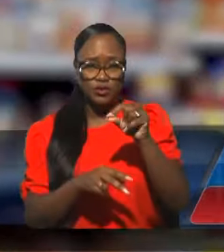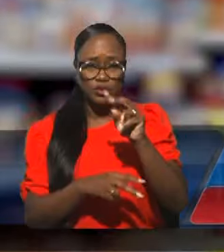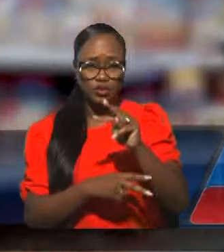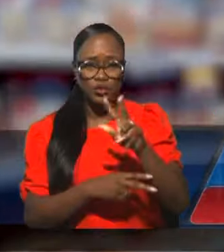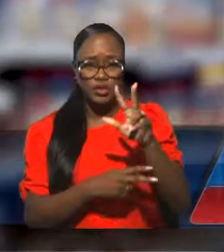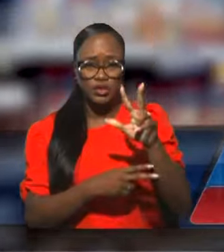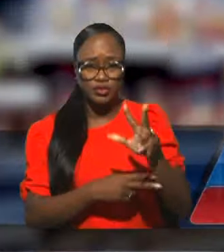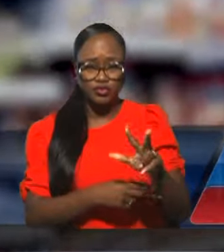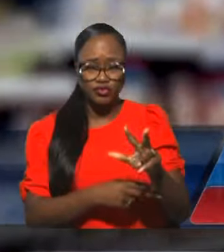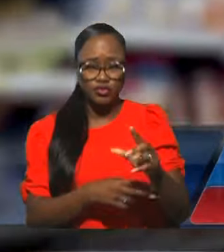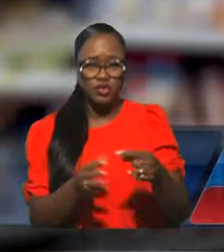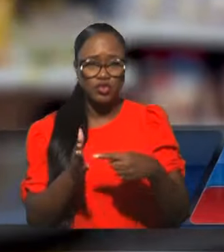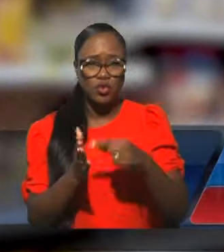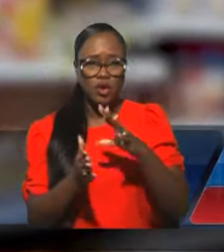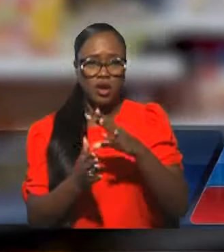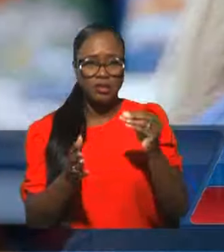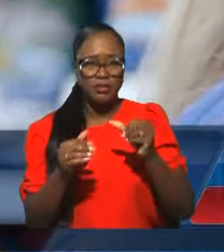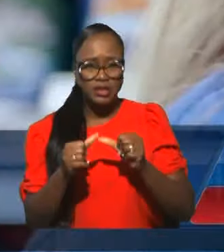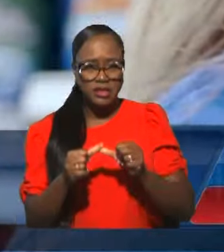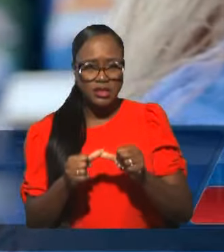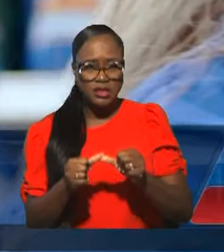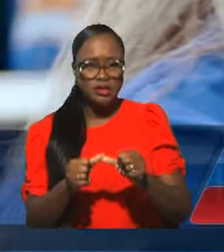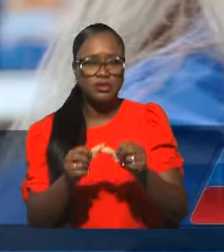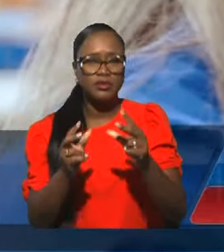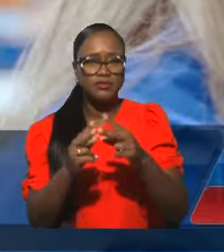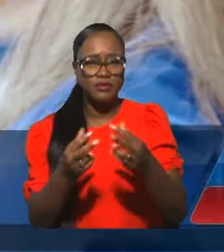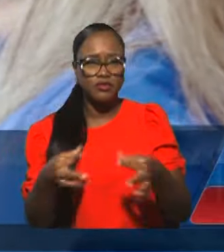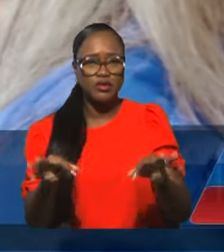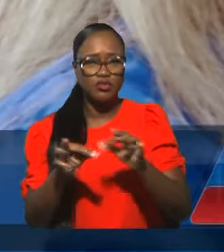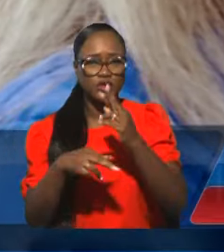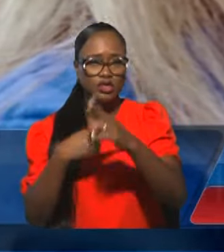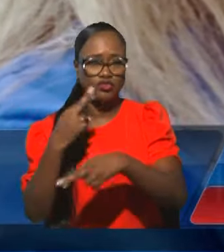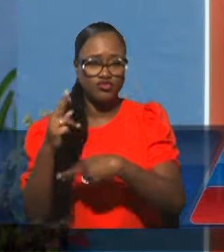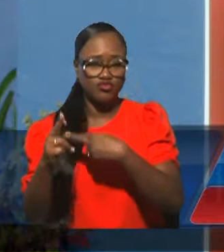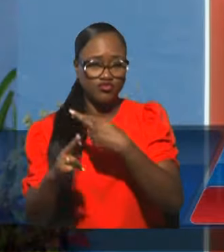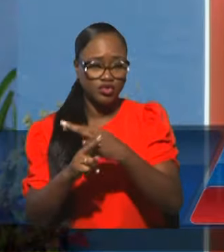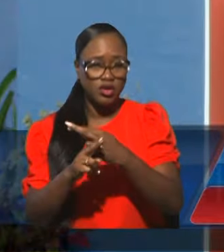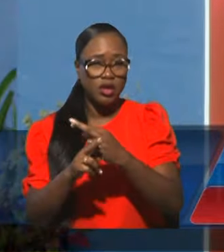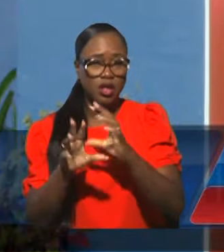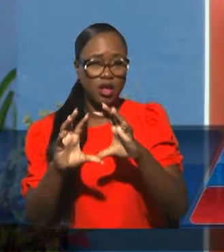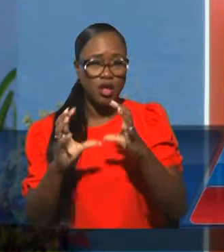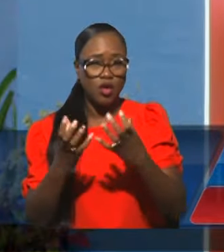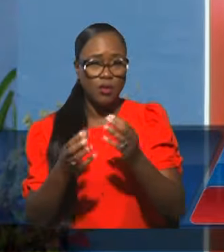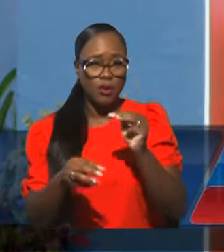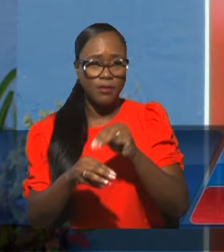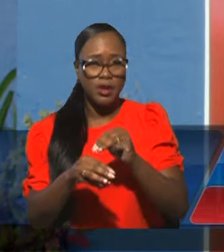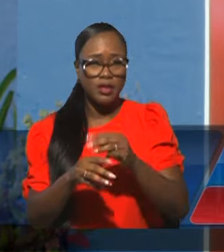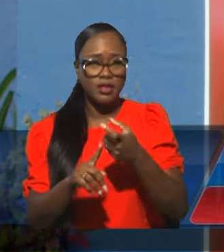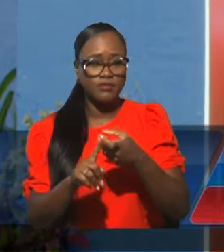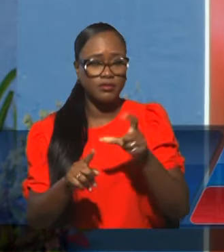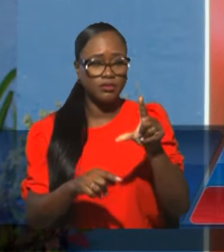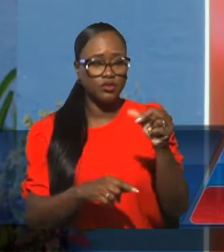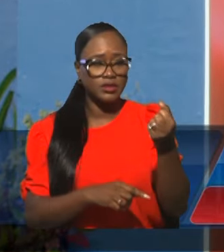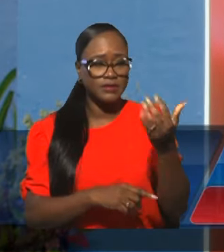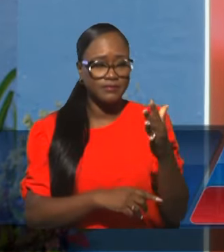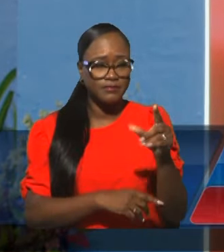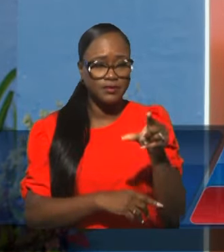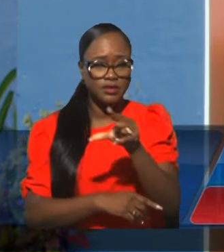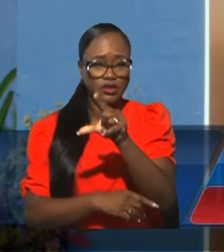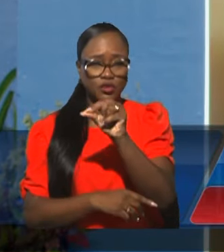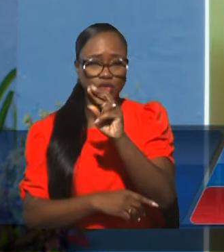2023, noting that the company continues to play a major role in the regional and global market. Between 2015 and